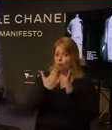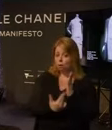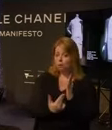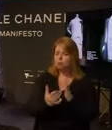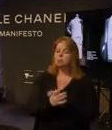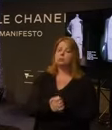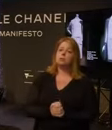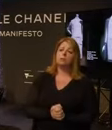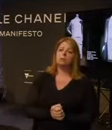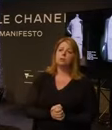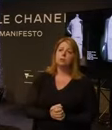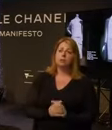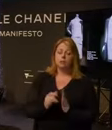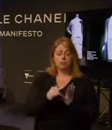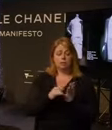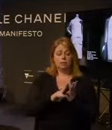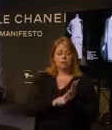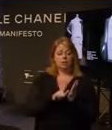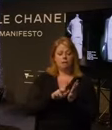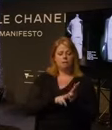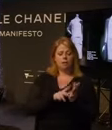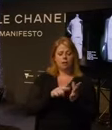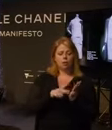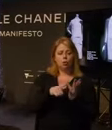you know, later Salvador Dali.